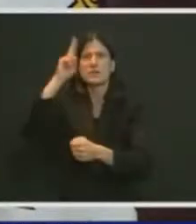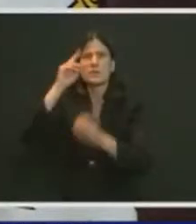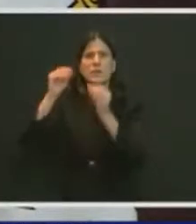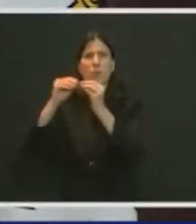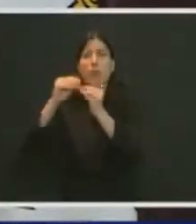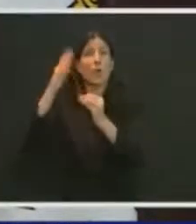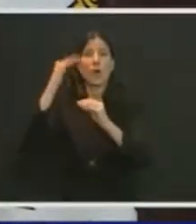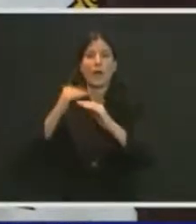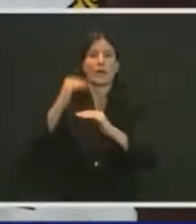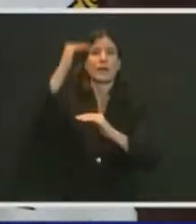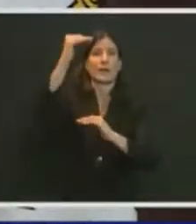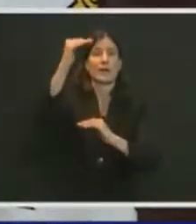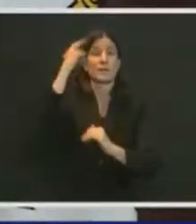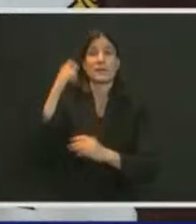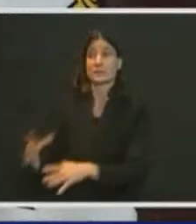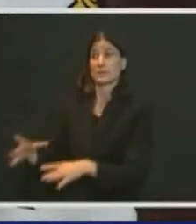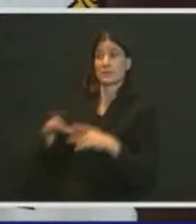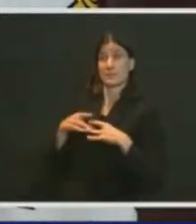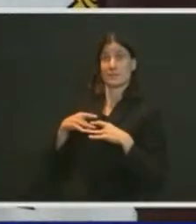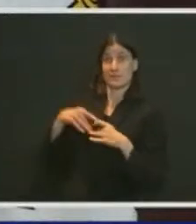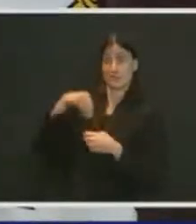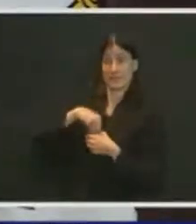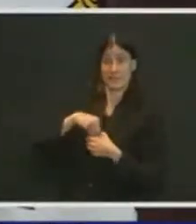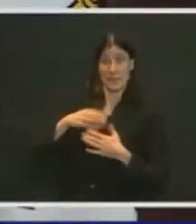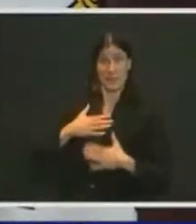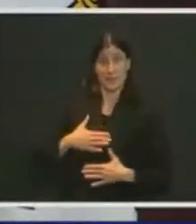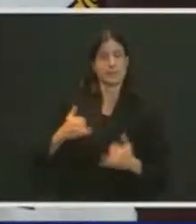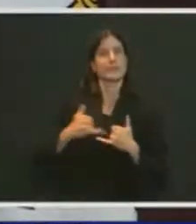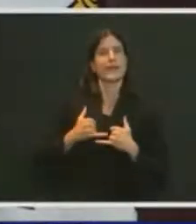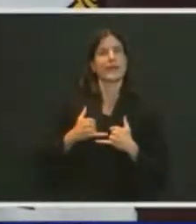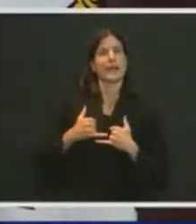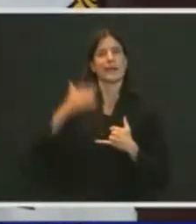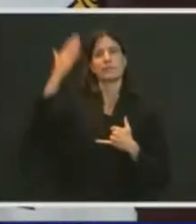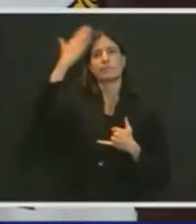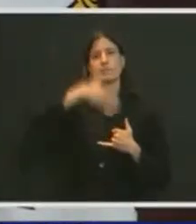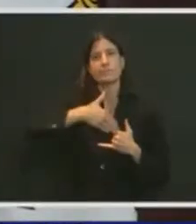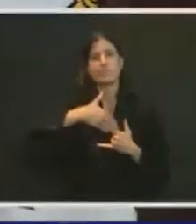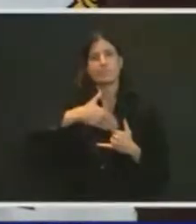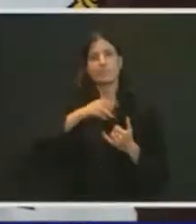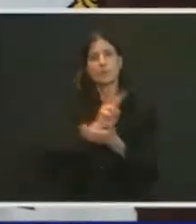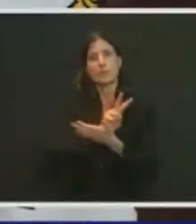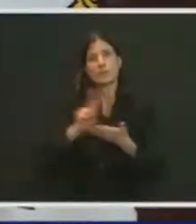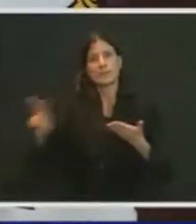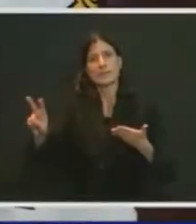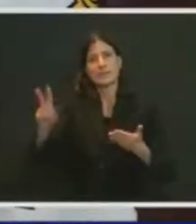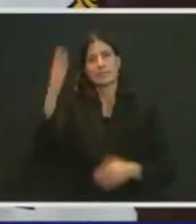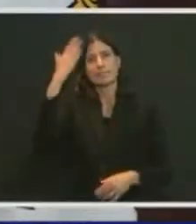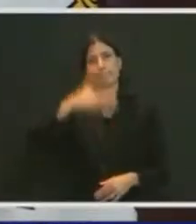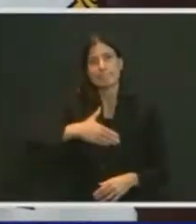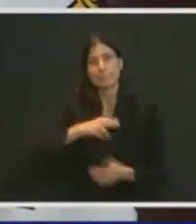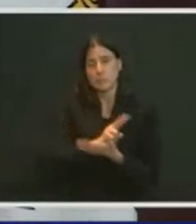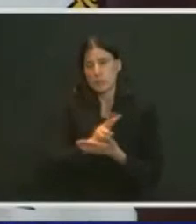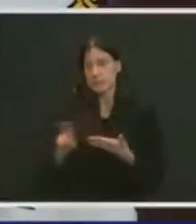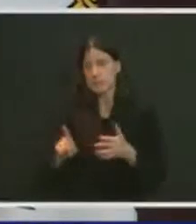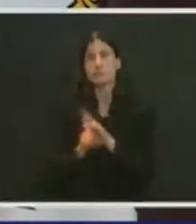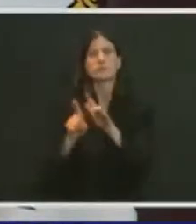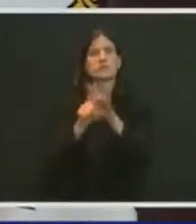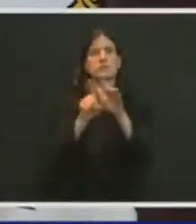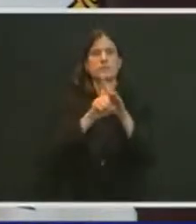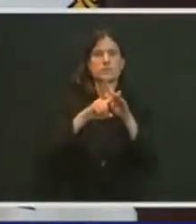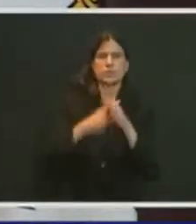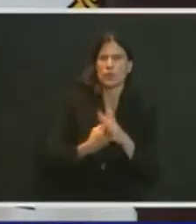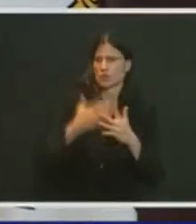enough. And the risk of not observing it long enough is, again, this virus